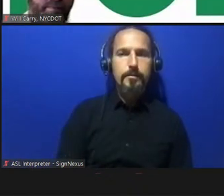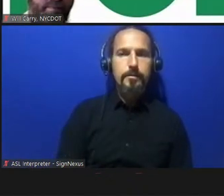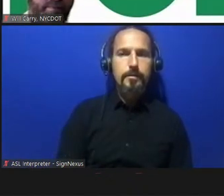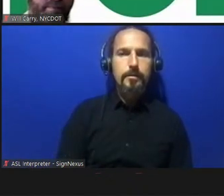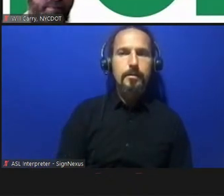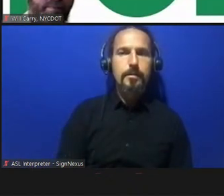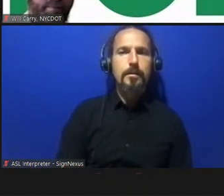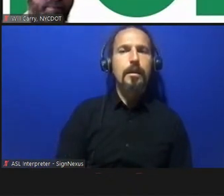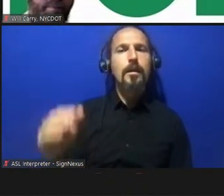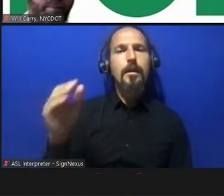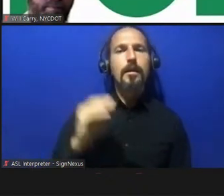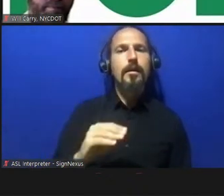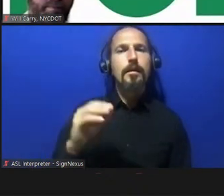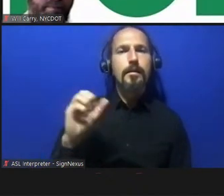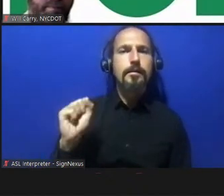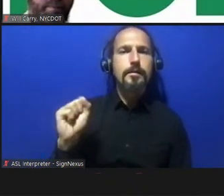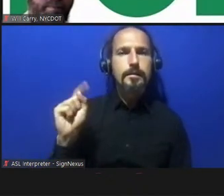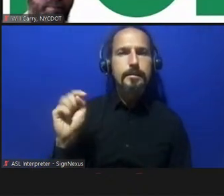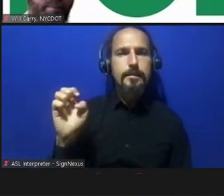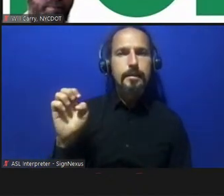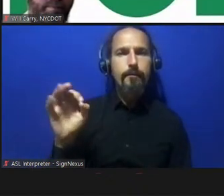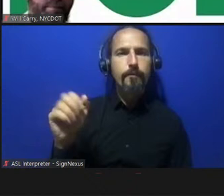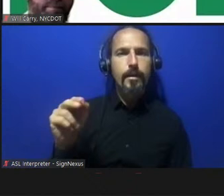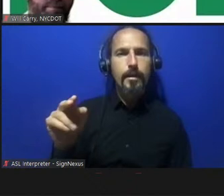followed by stefania cupolova